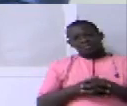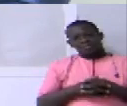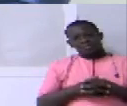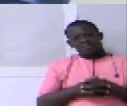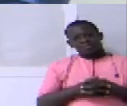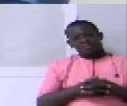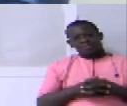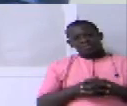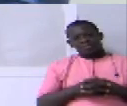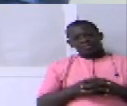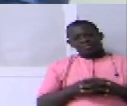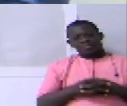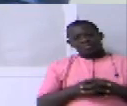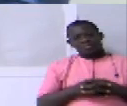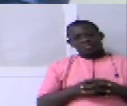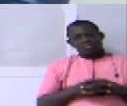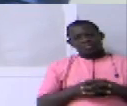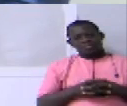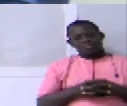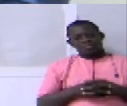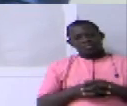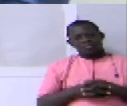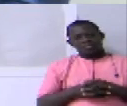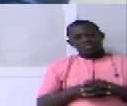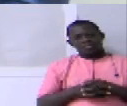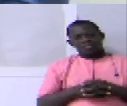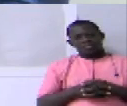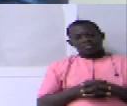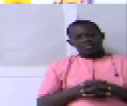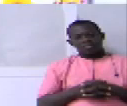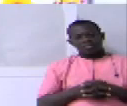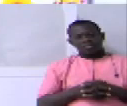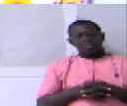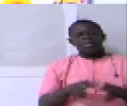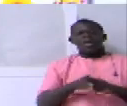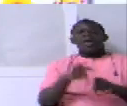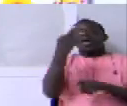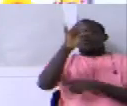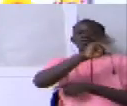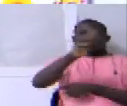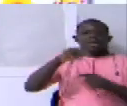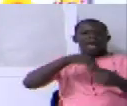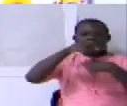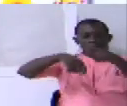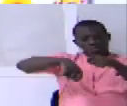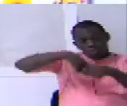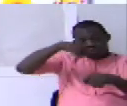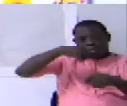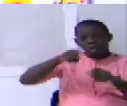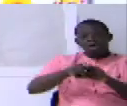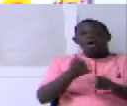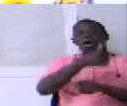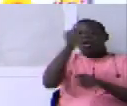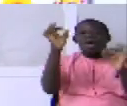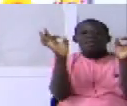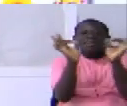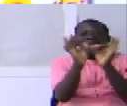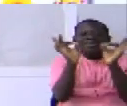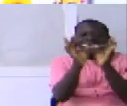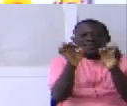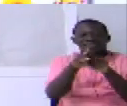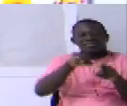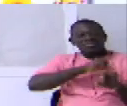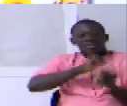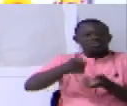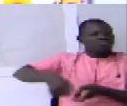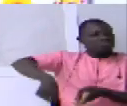beteata fo munan ne ta domula. Even not the pap itself, even rice, they pour it. Na manke o mono damanti